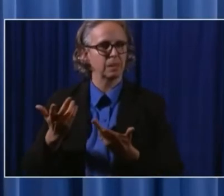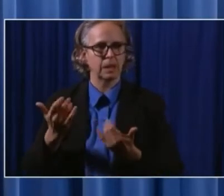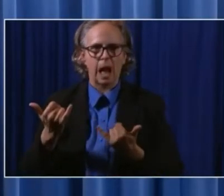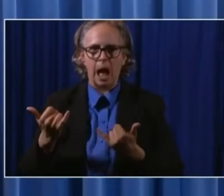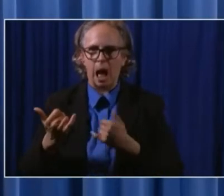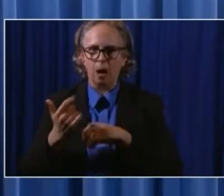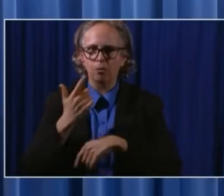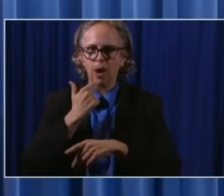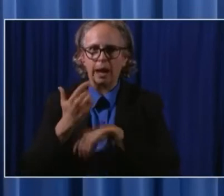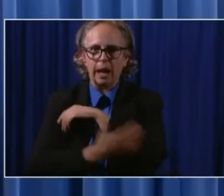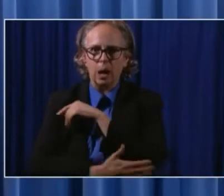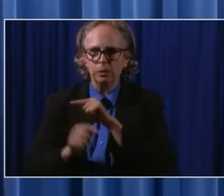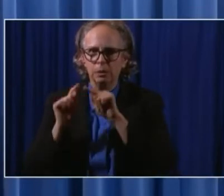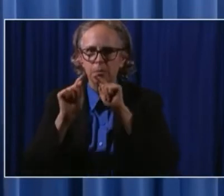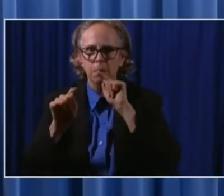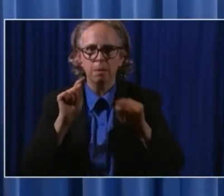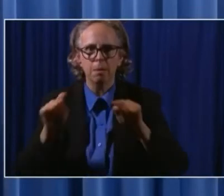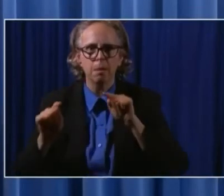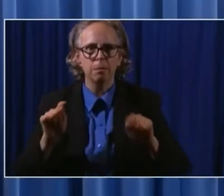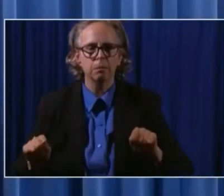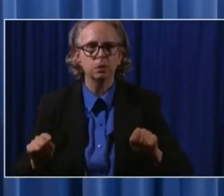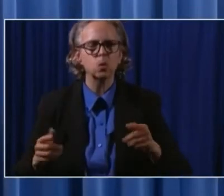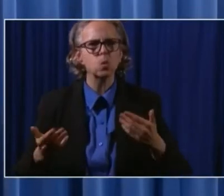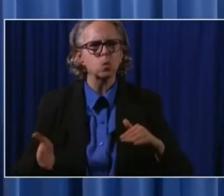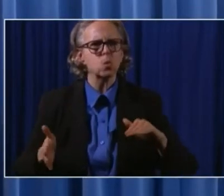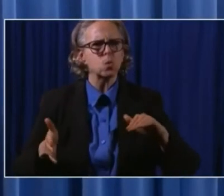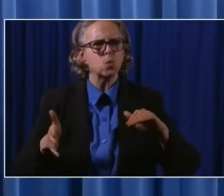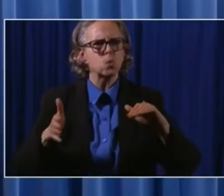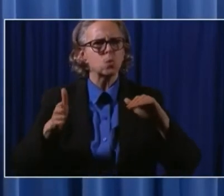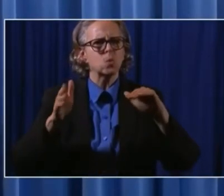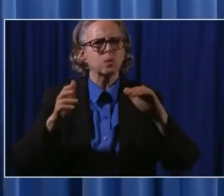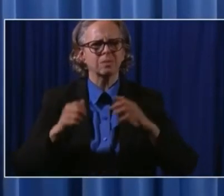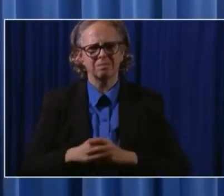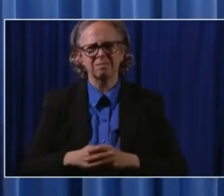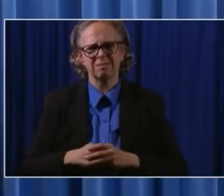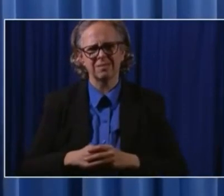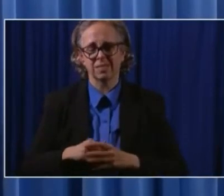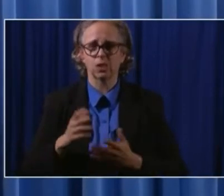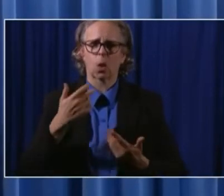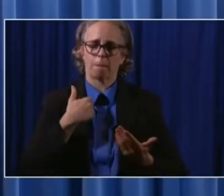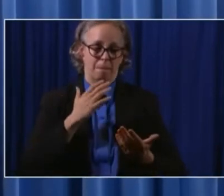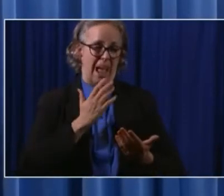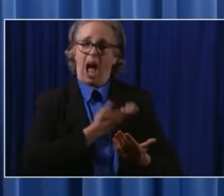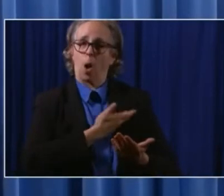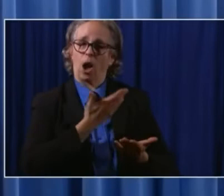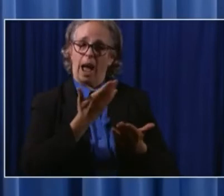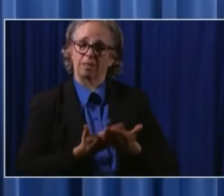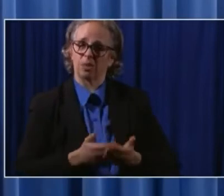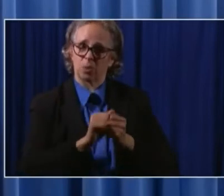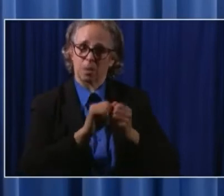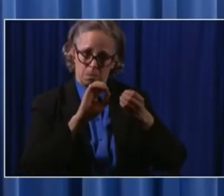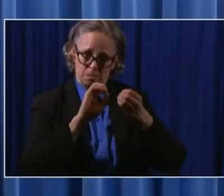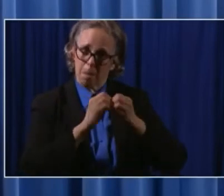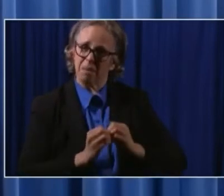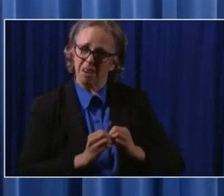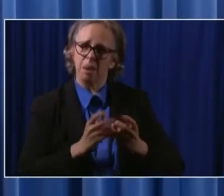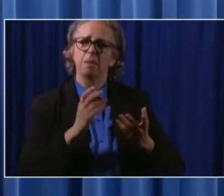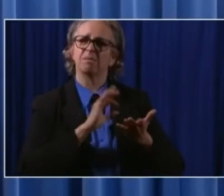pretty good evidence, not definitive yet, but pretty good evidence that more people are wearing masks, and that because more people are wearing